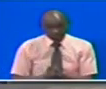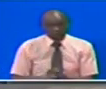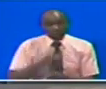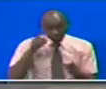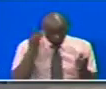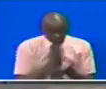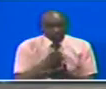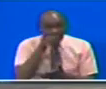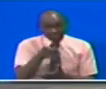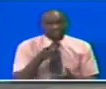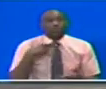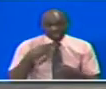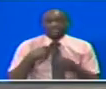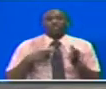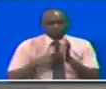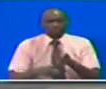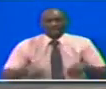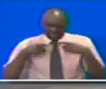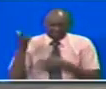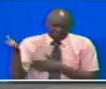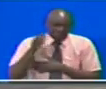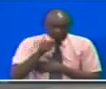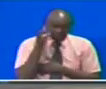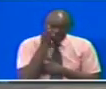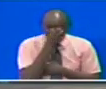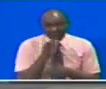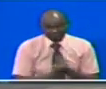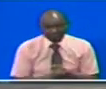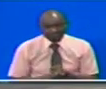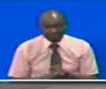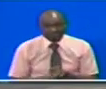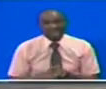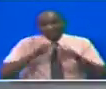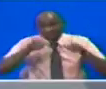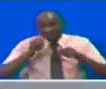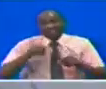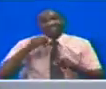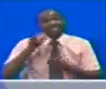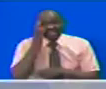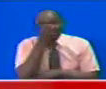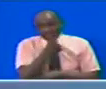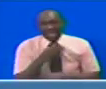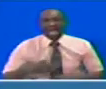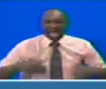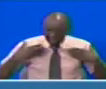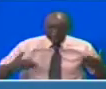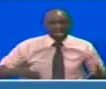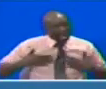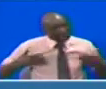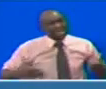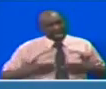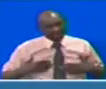of course, that is what we are bringing you live from there. Farmers in Nyeri looking very jubilant